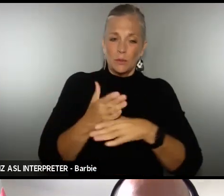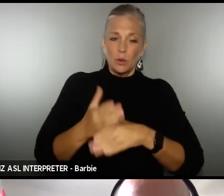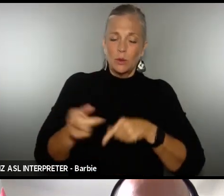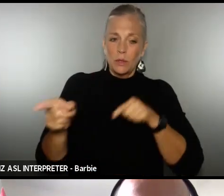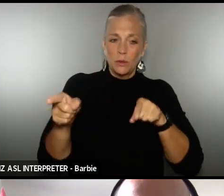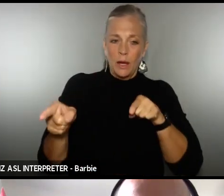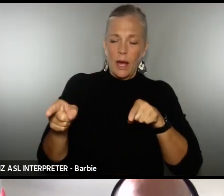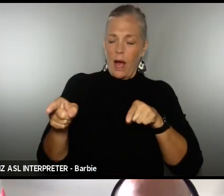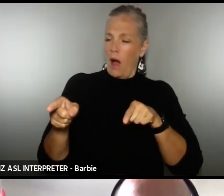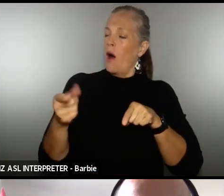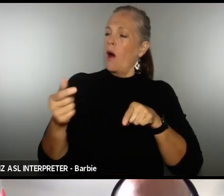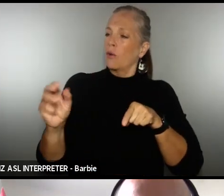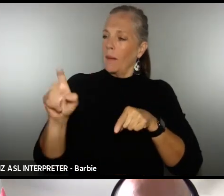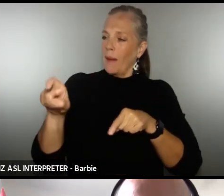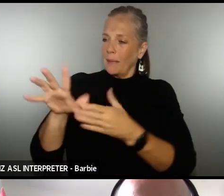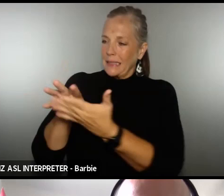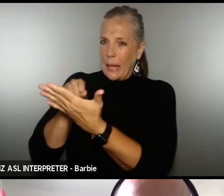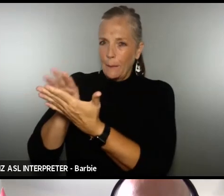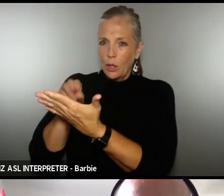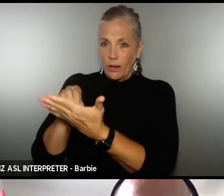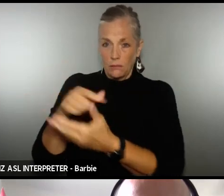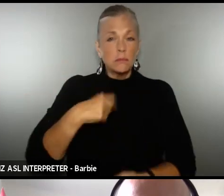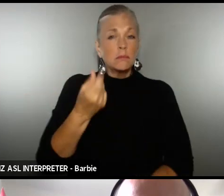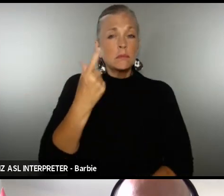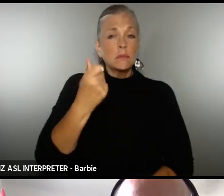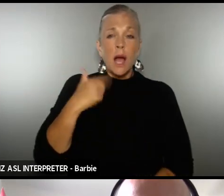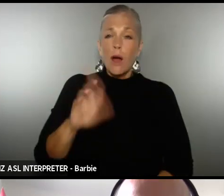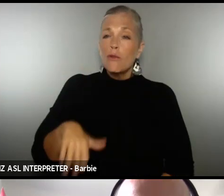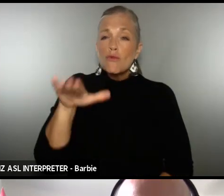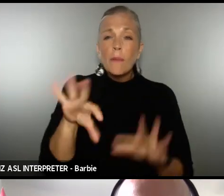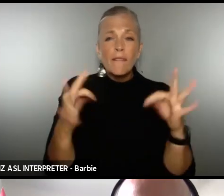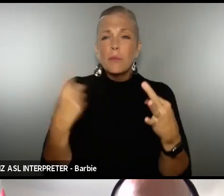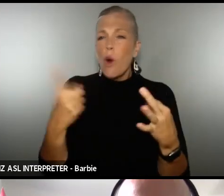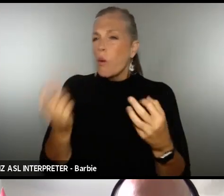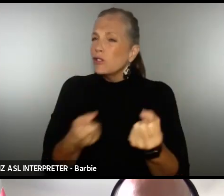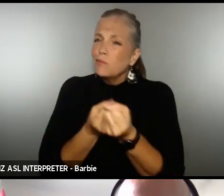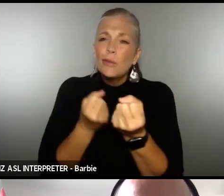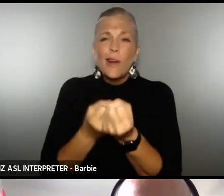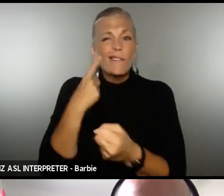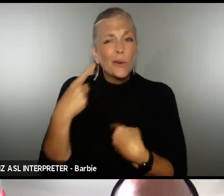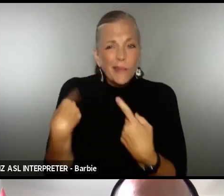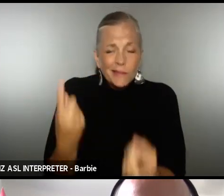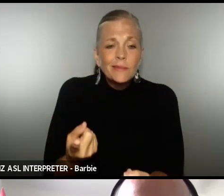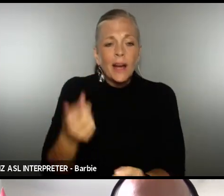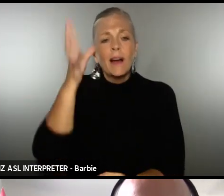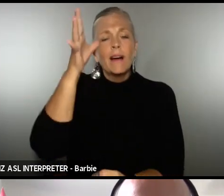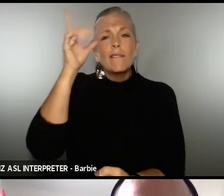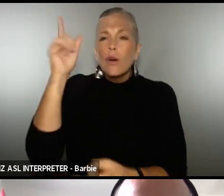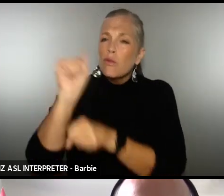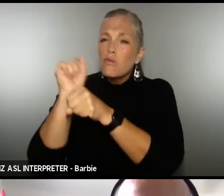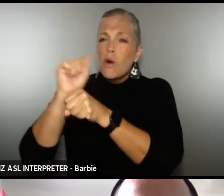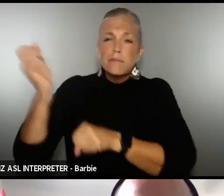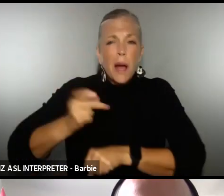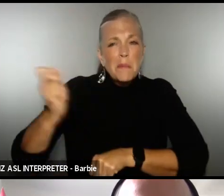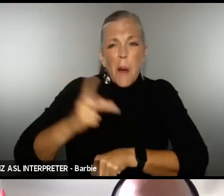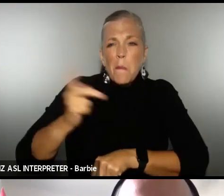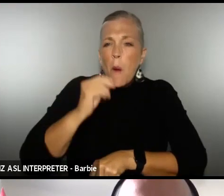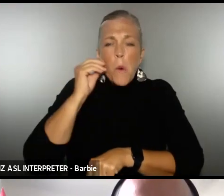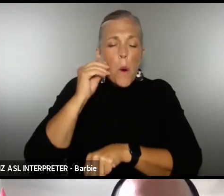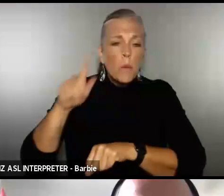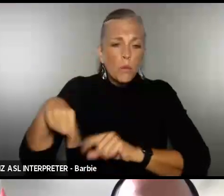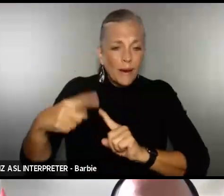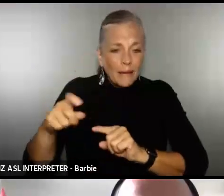because keep in mind, I grew up with a family who's always been around for me. I had a father who always worked and then came back home whenever I need to, a